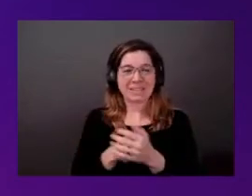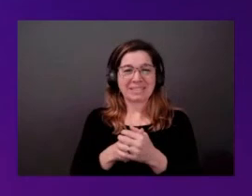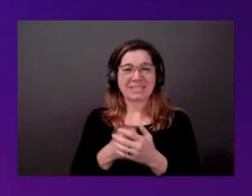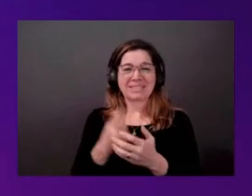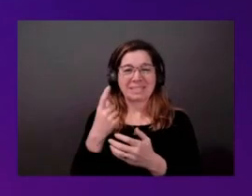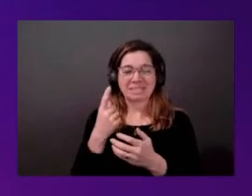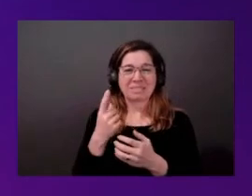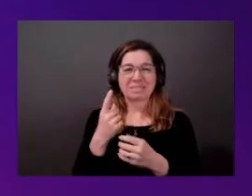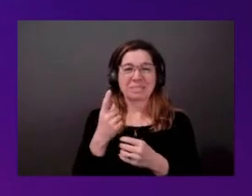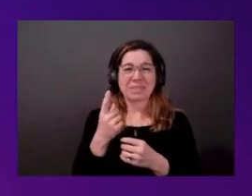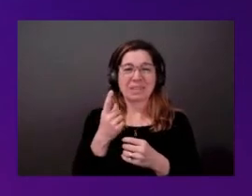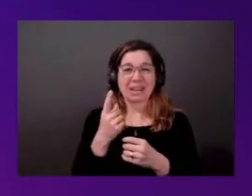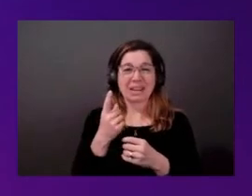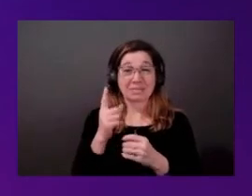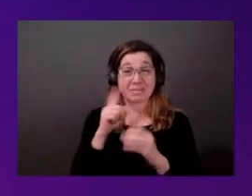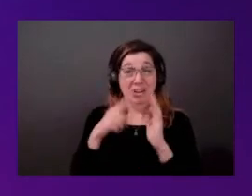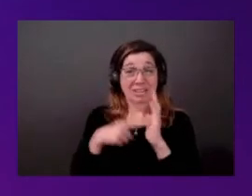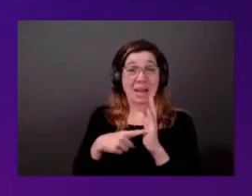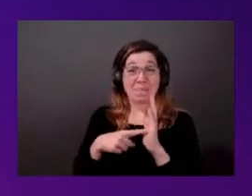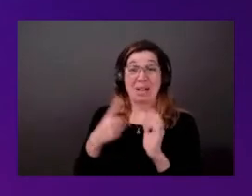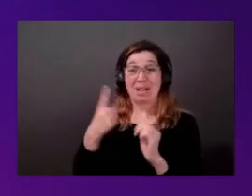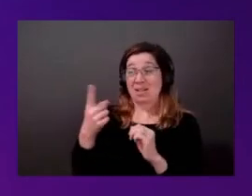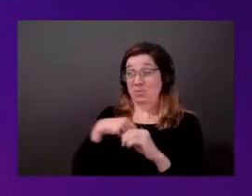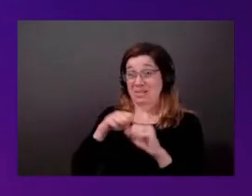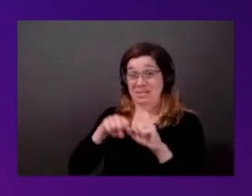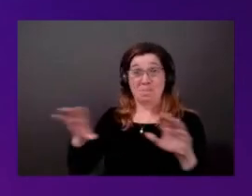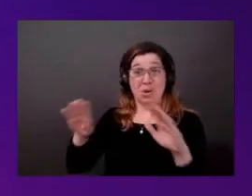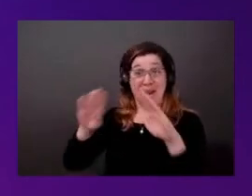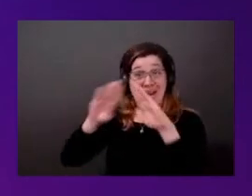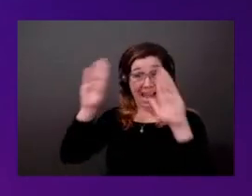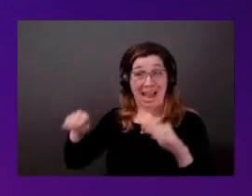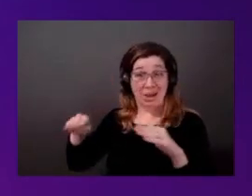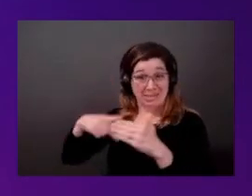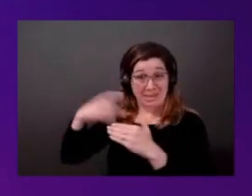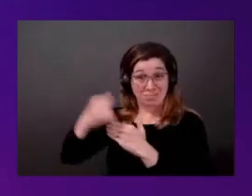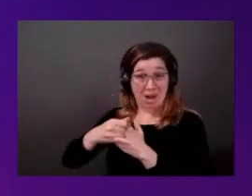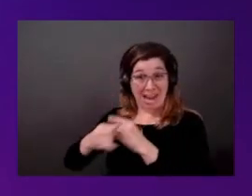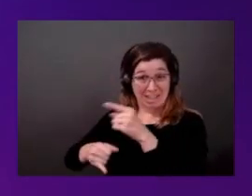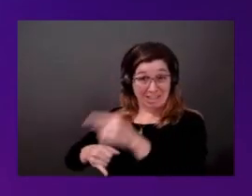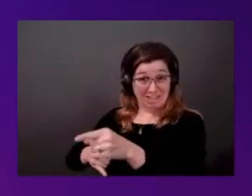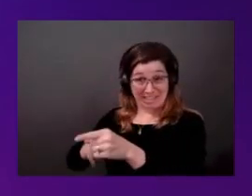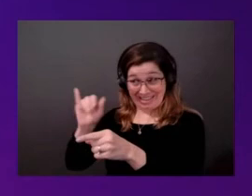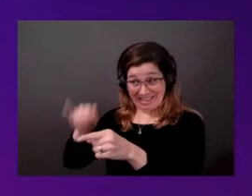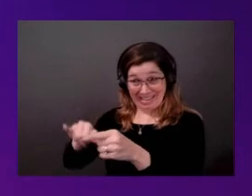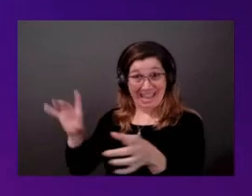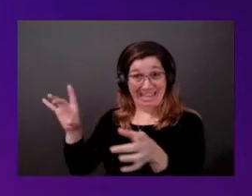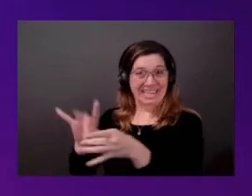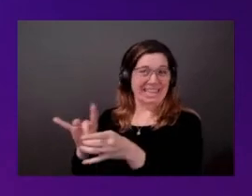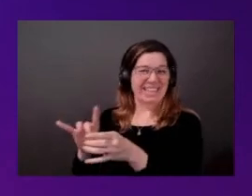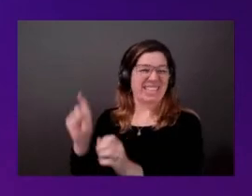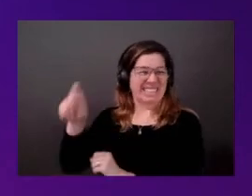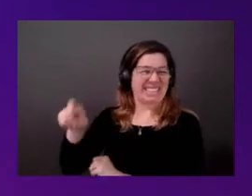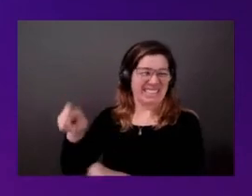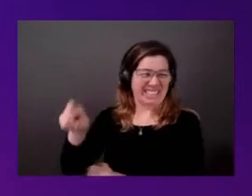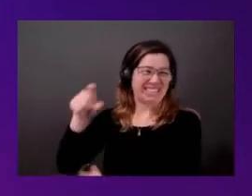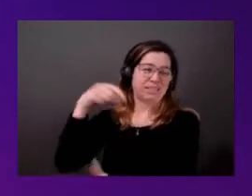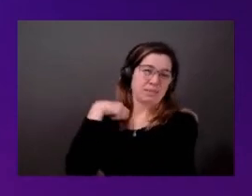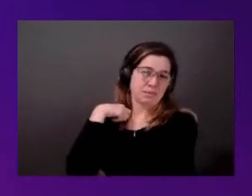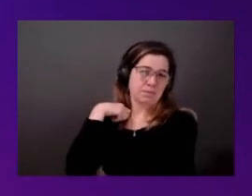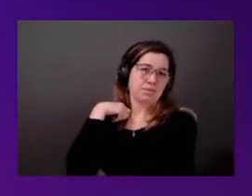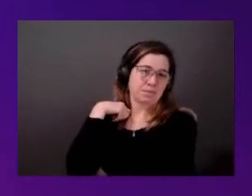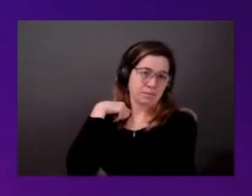that we deployed was a housing project, especially within COVID, connectivity was needed. And we took like a closet where we could